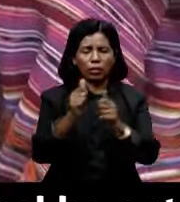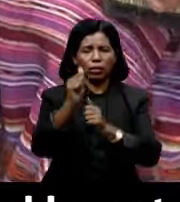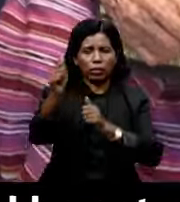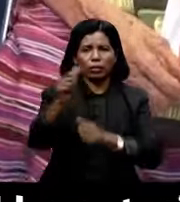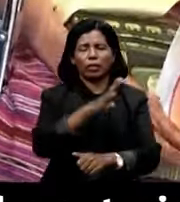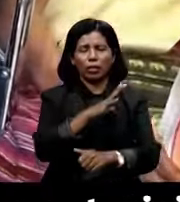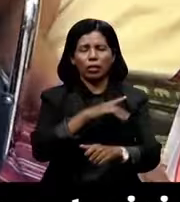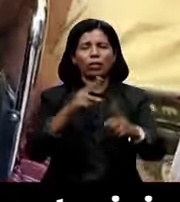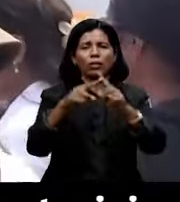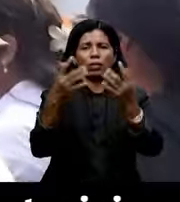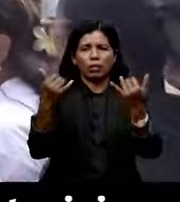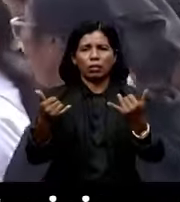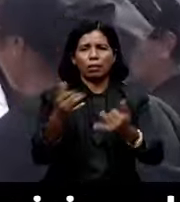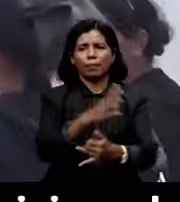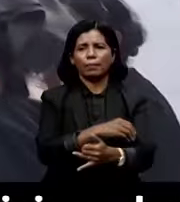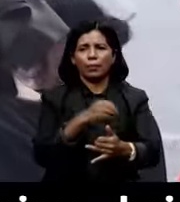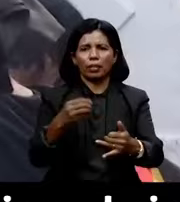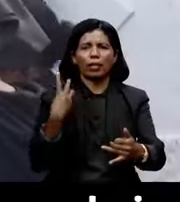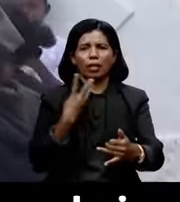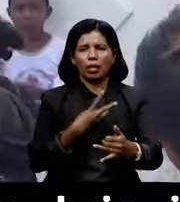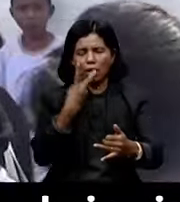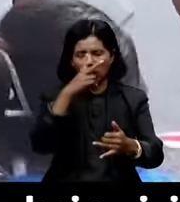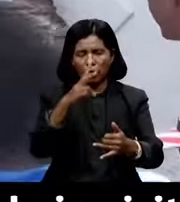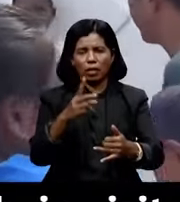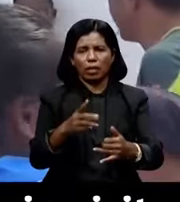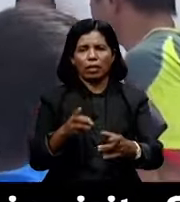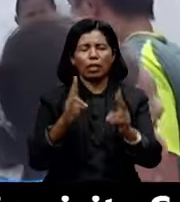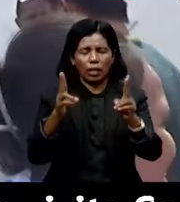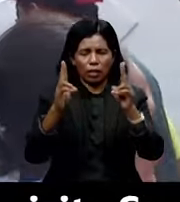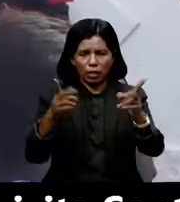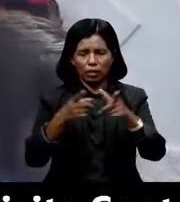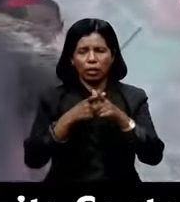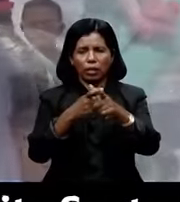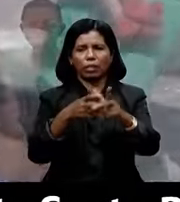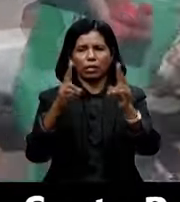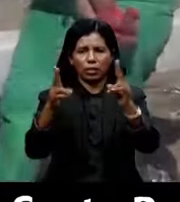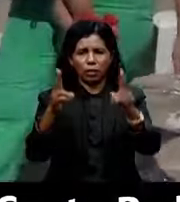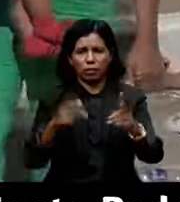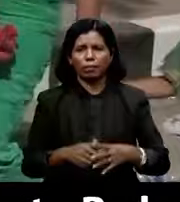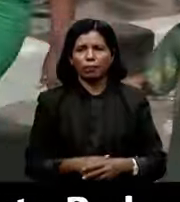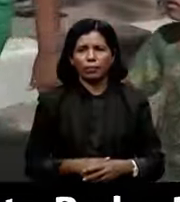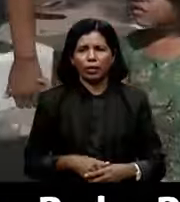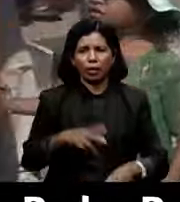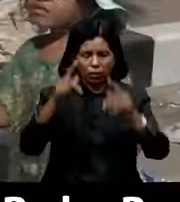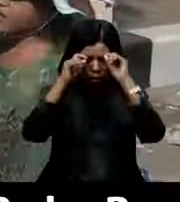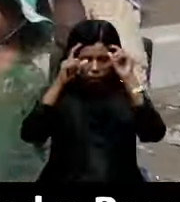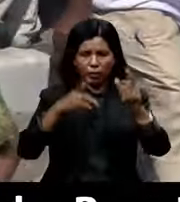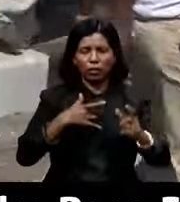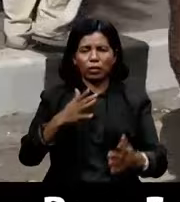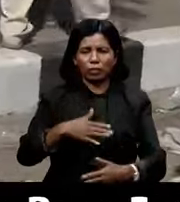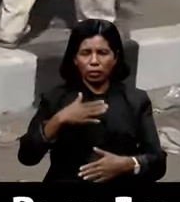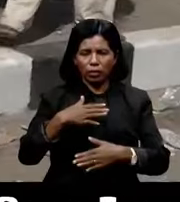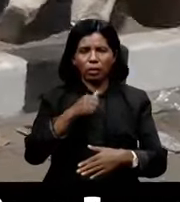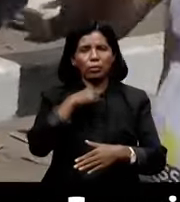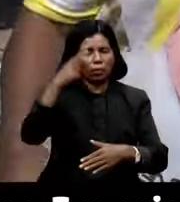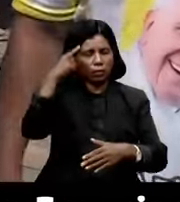hinto agora, pois mai ami se kedar hare am halai makasi dan sa ne velocidade máxima lo. Ita pupu Timor Leste é contente, wai hira, am